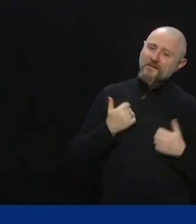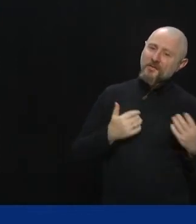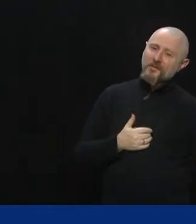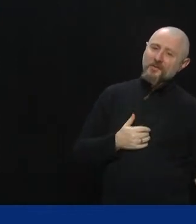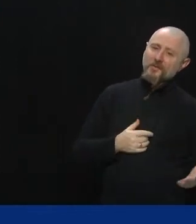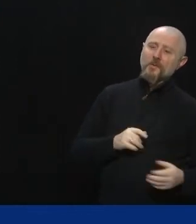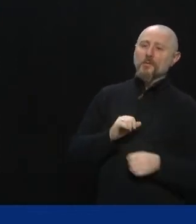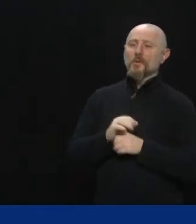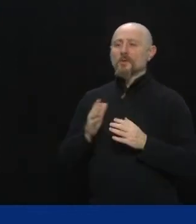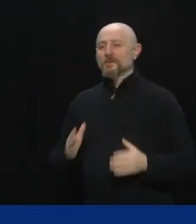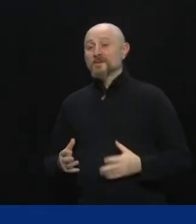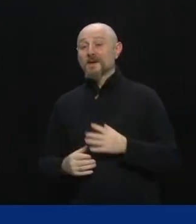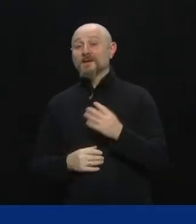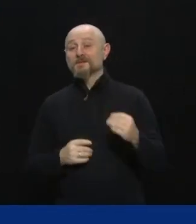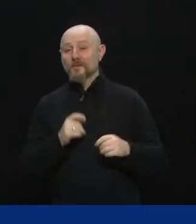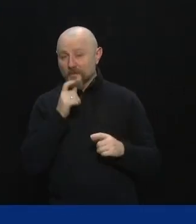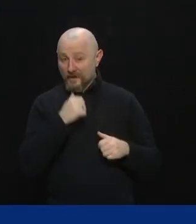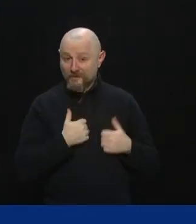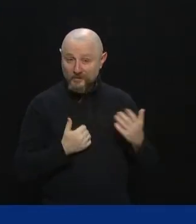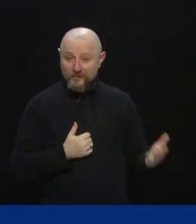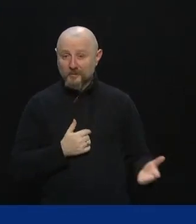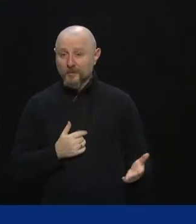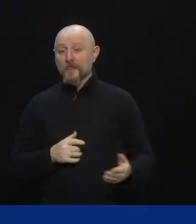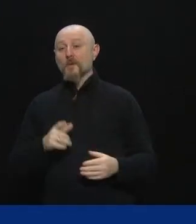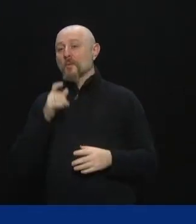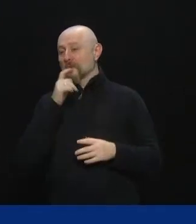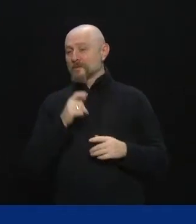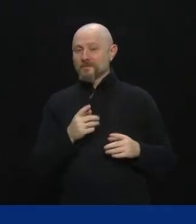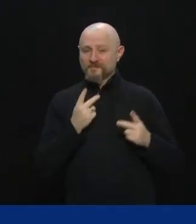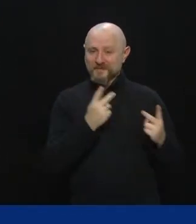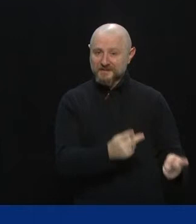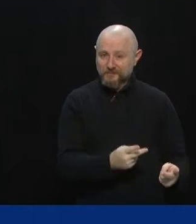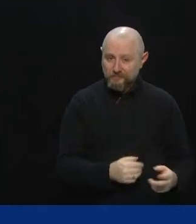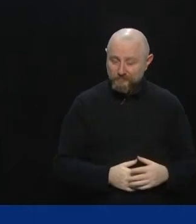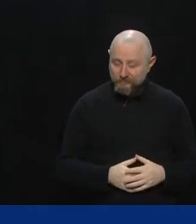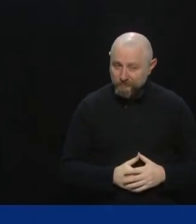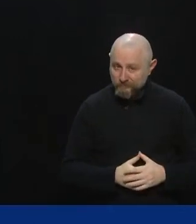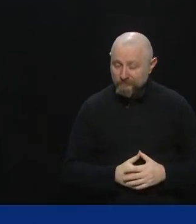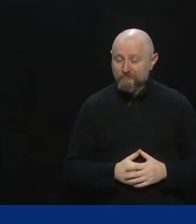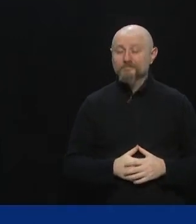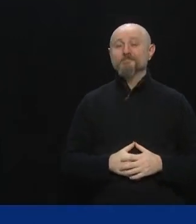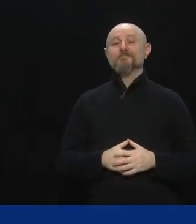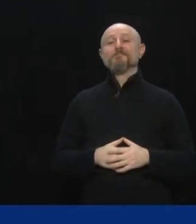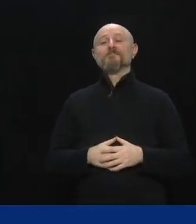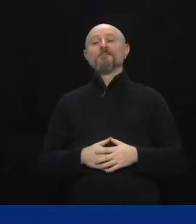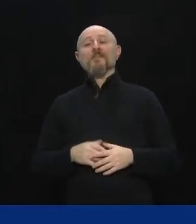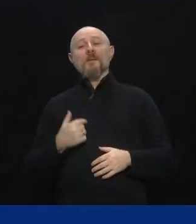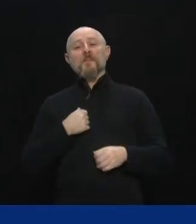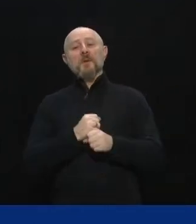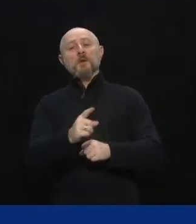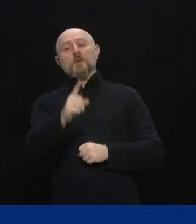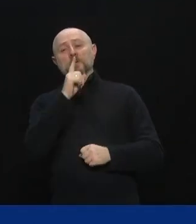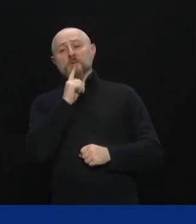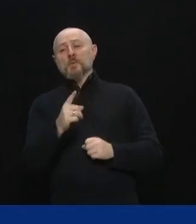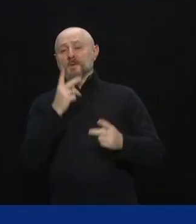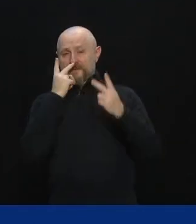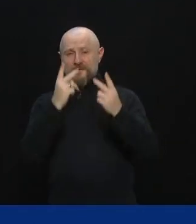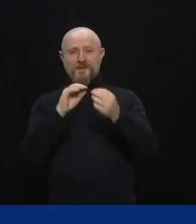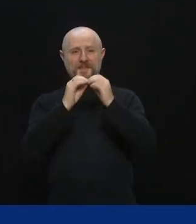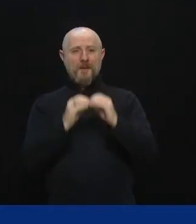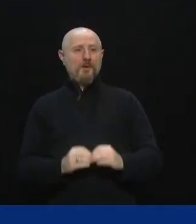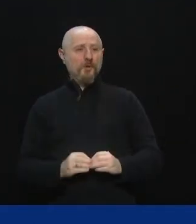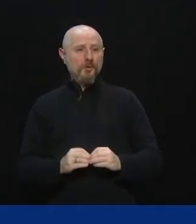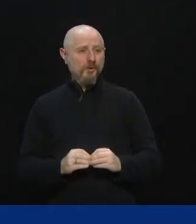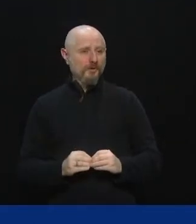the visitors, and make sure that the patients above all are safe. So we wanted to make sure that we had numbers of people fully